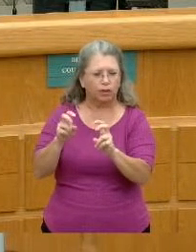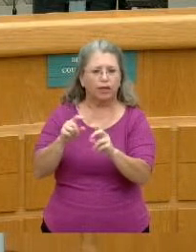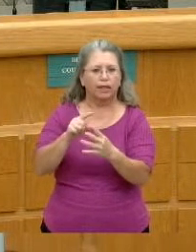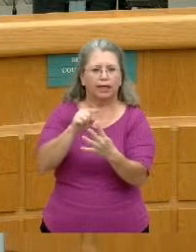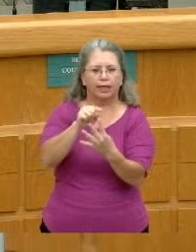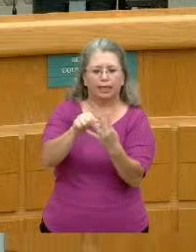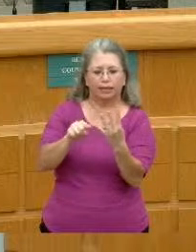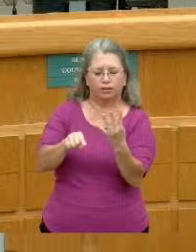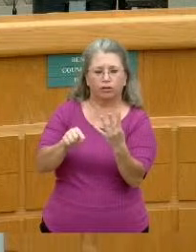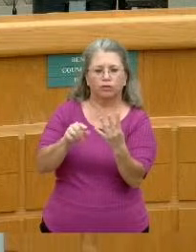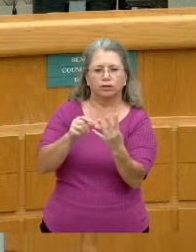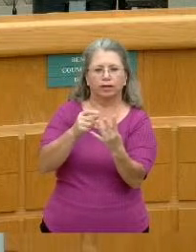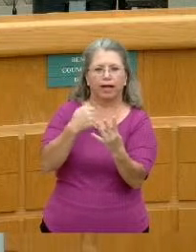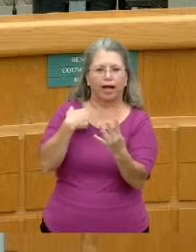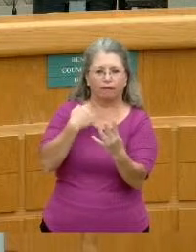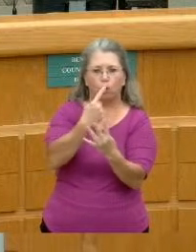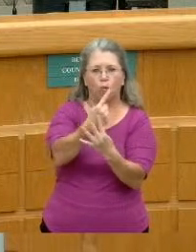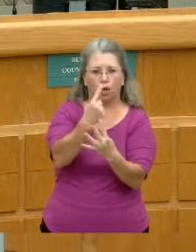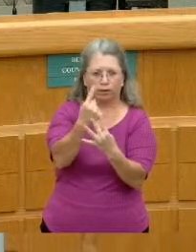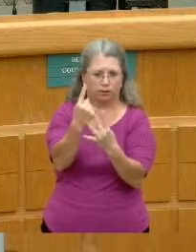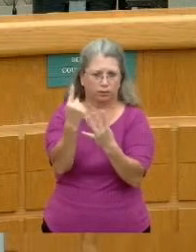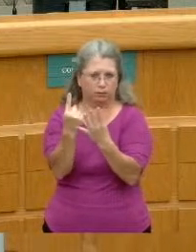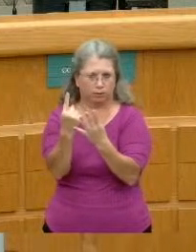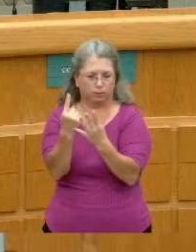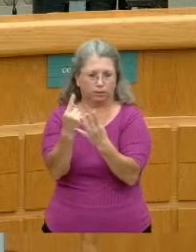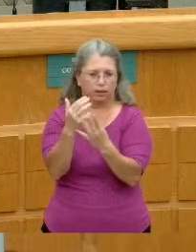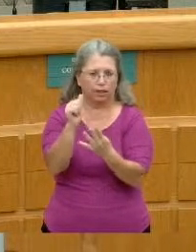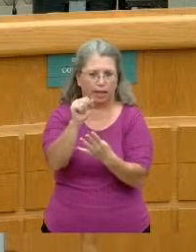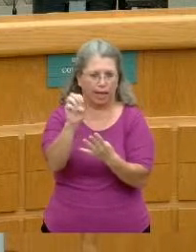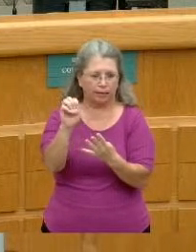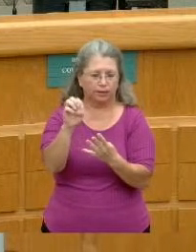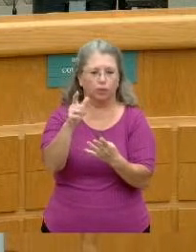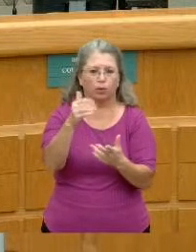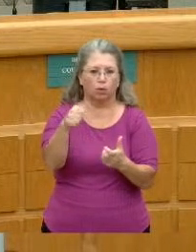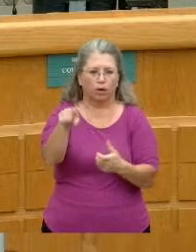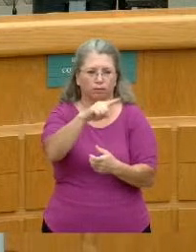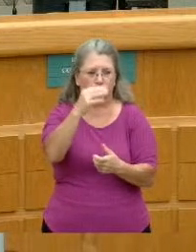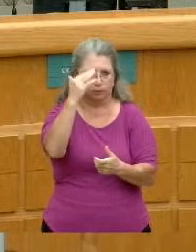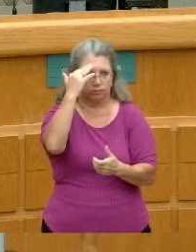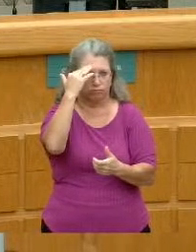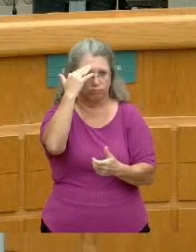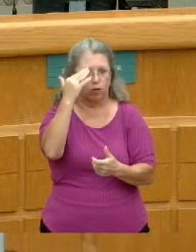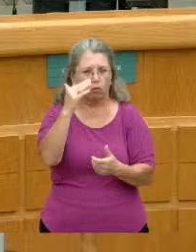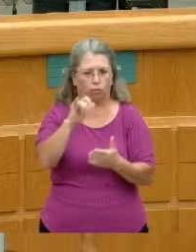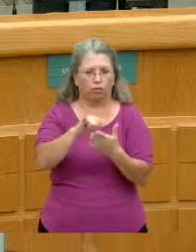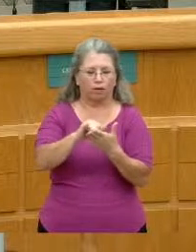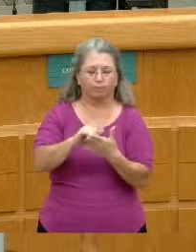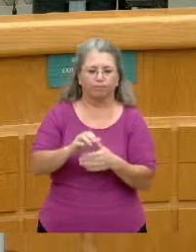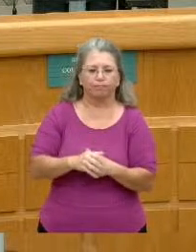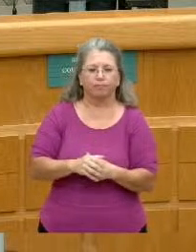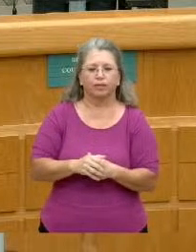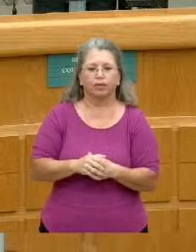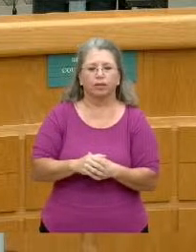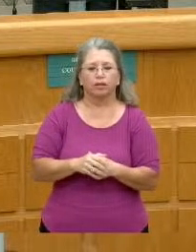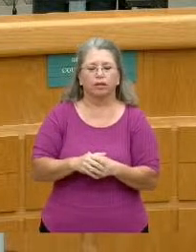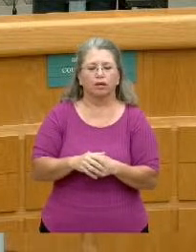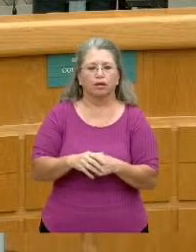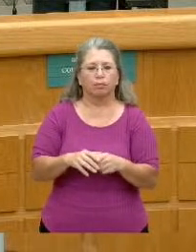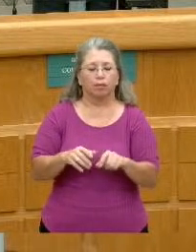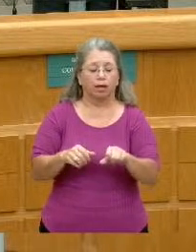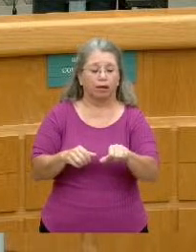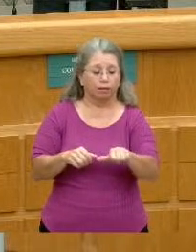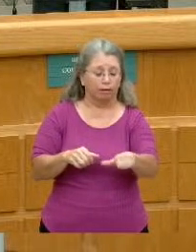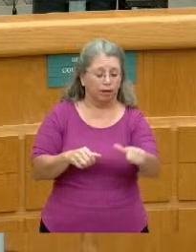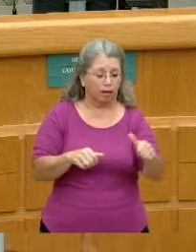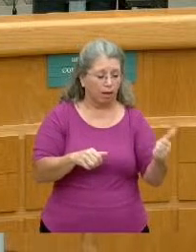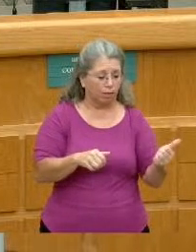places just had 1 case of COVID-19. So we want the community to know. However, the other centers, the